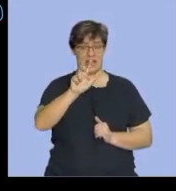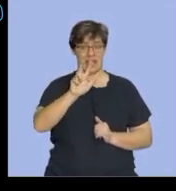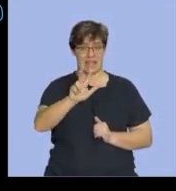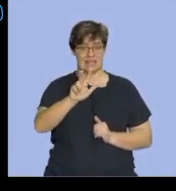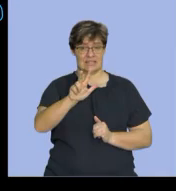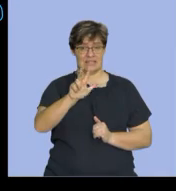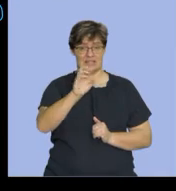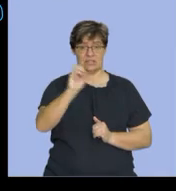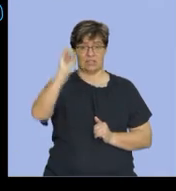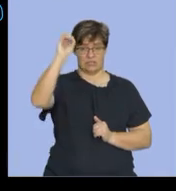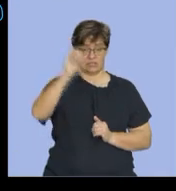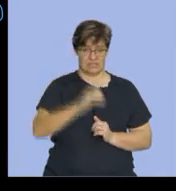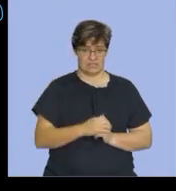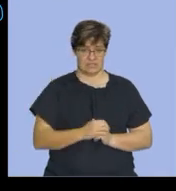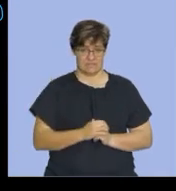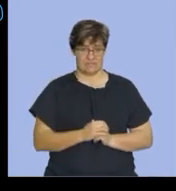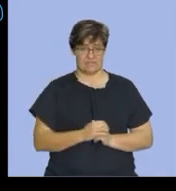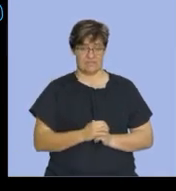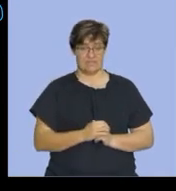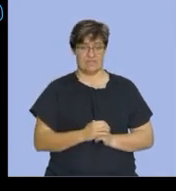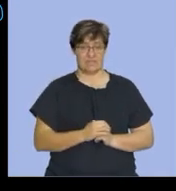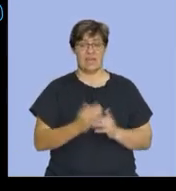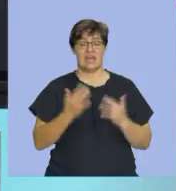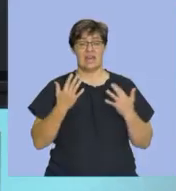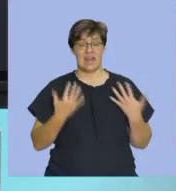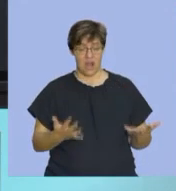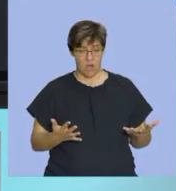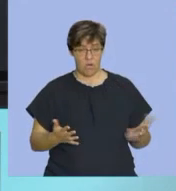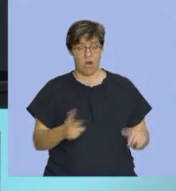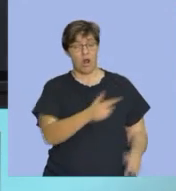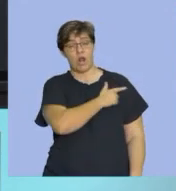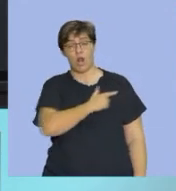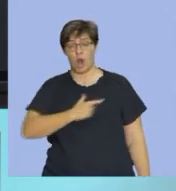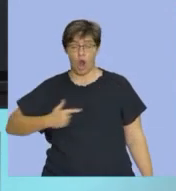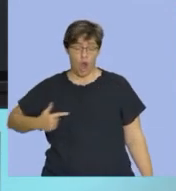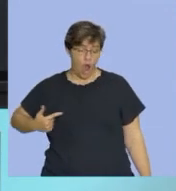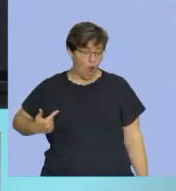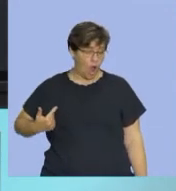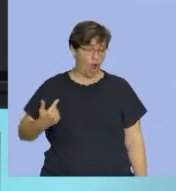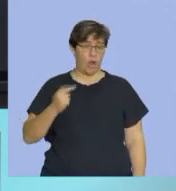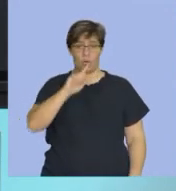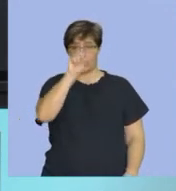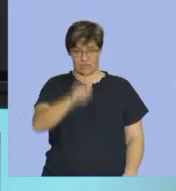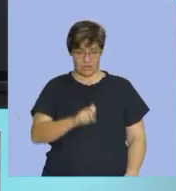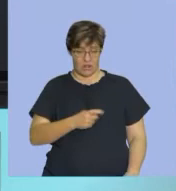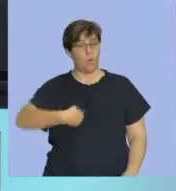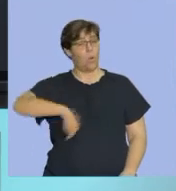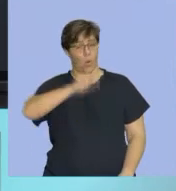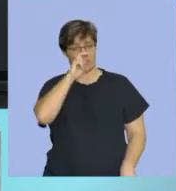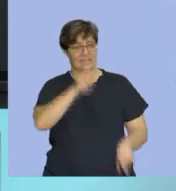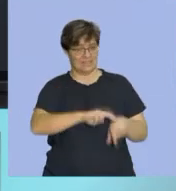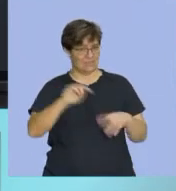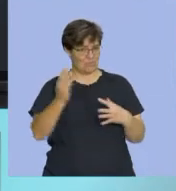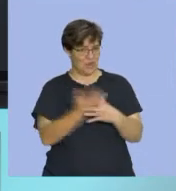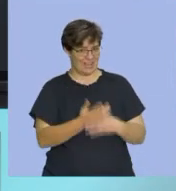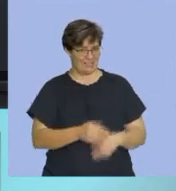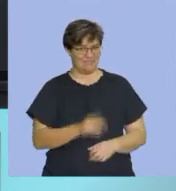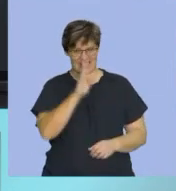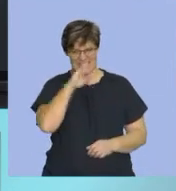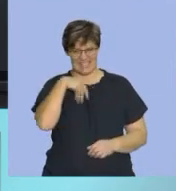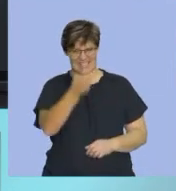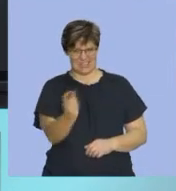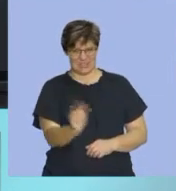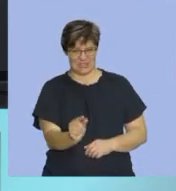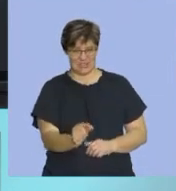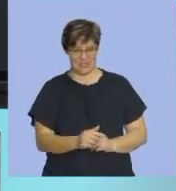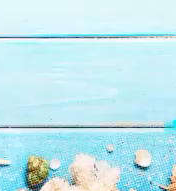52.78 degrees. And now after that very long question, we all deserve a break. So I'll see you in a bit.